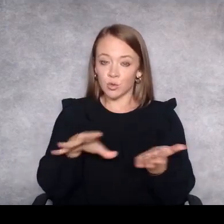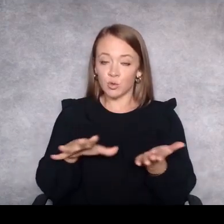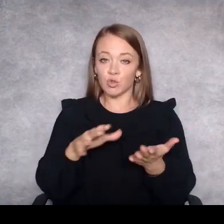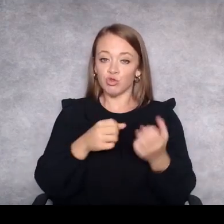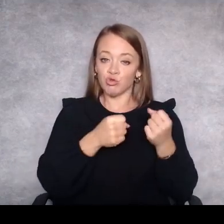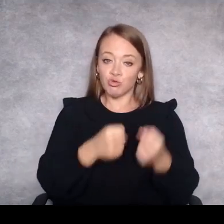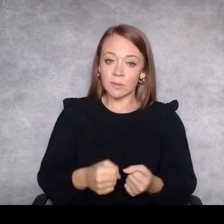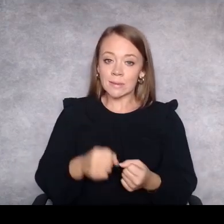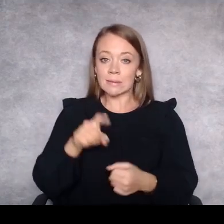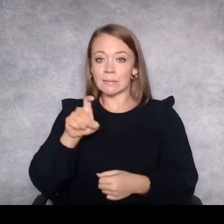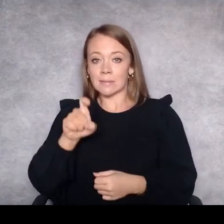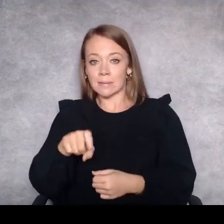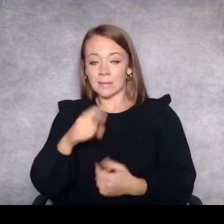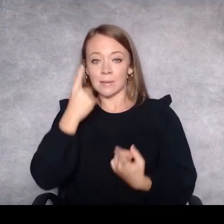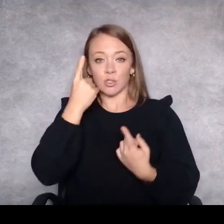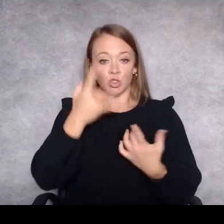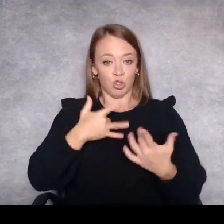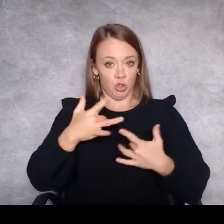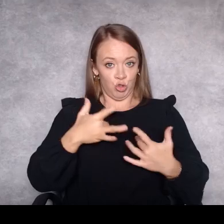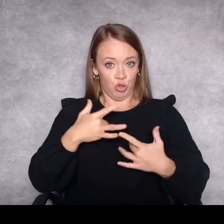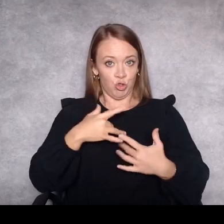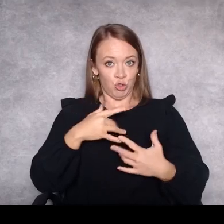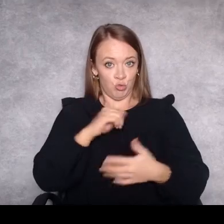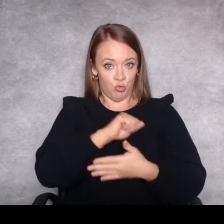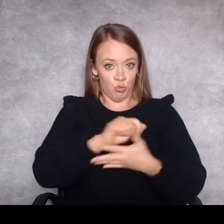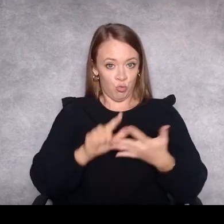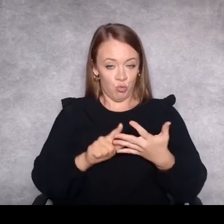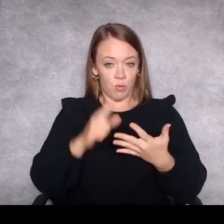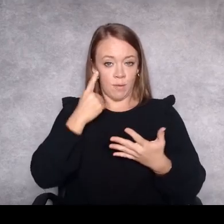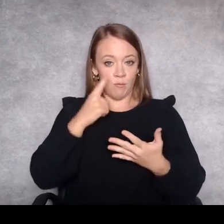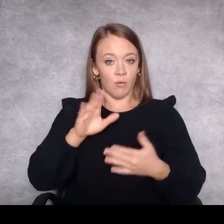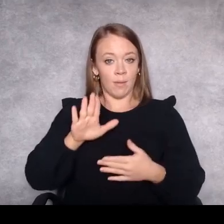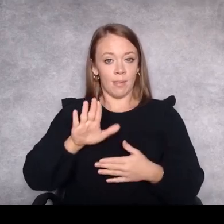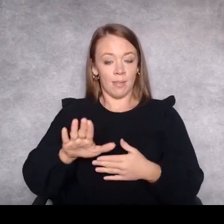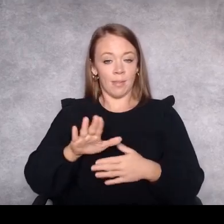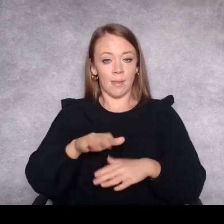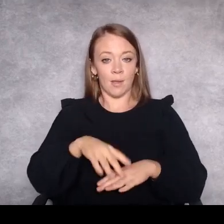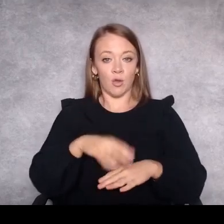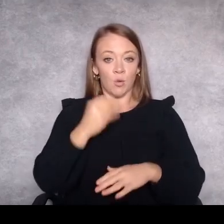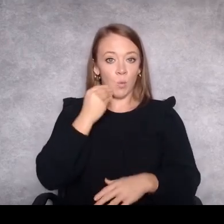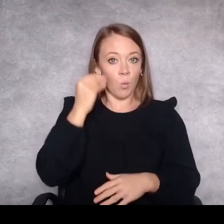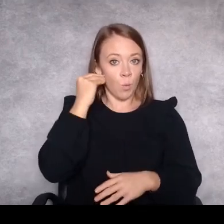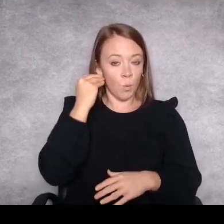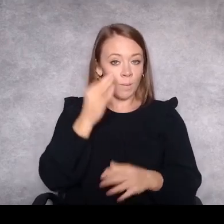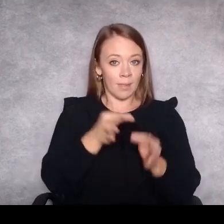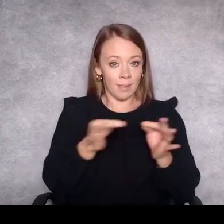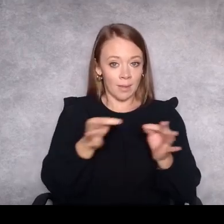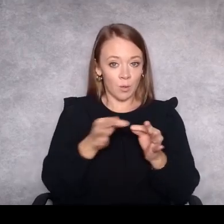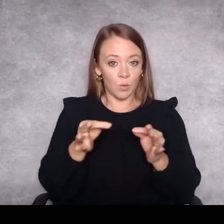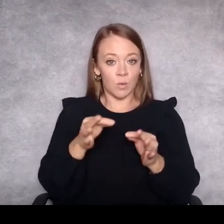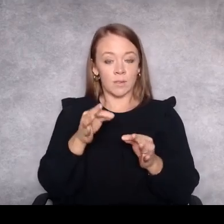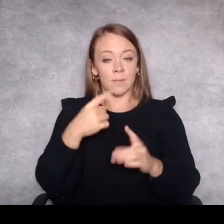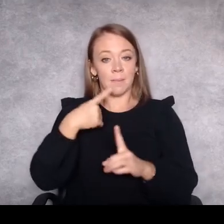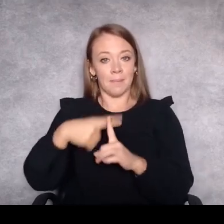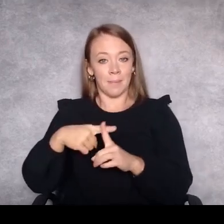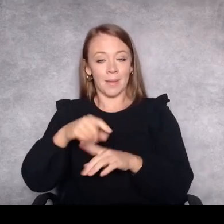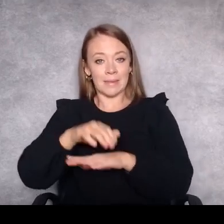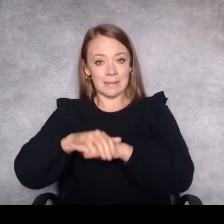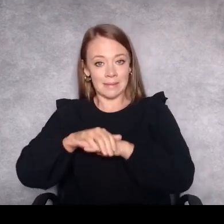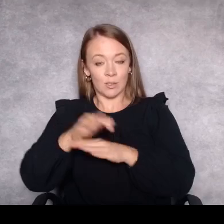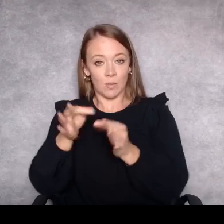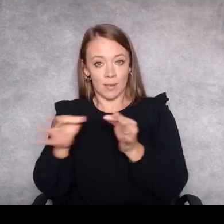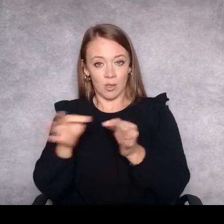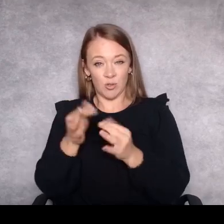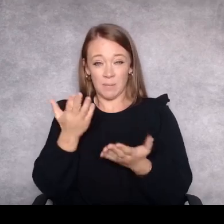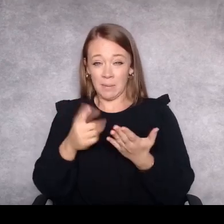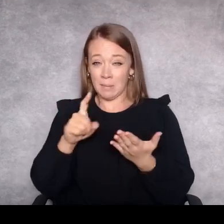strengths, needs, and concerns in both English and native home language, as they may differ and require